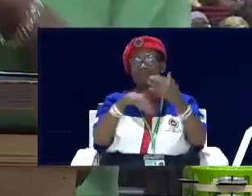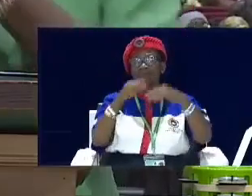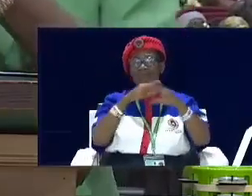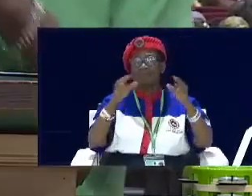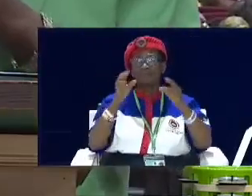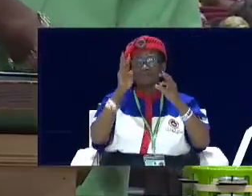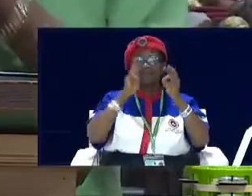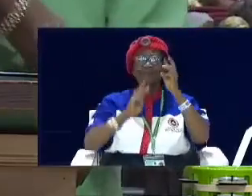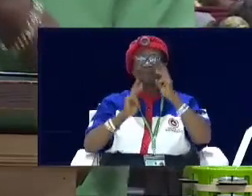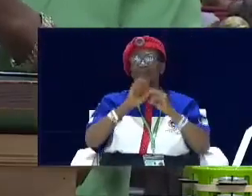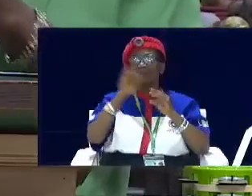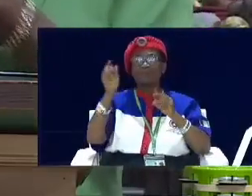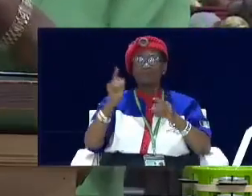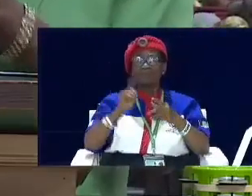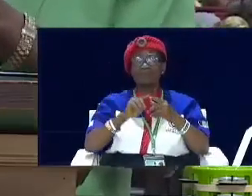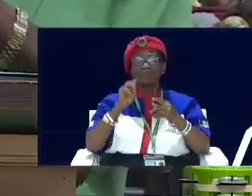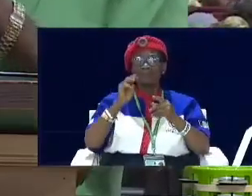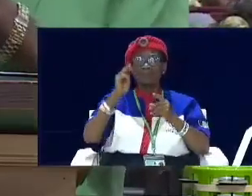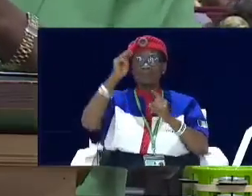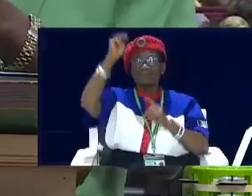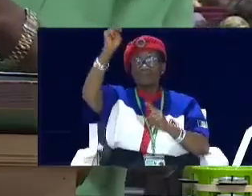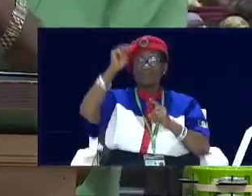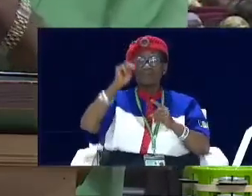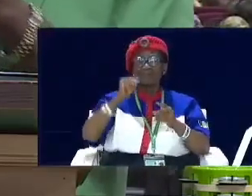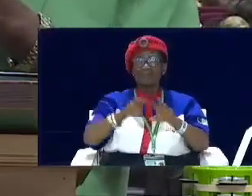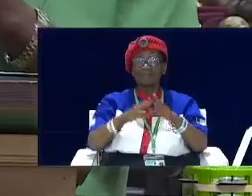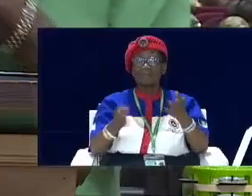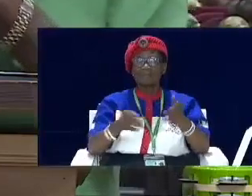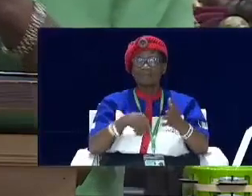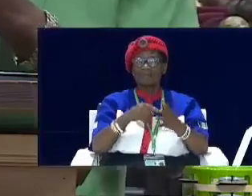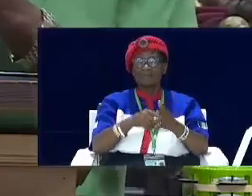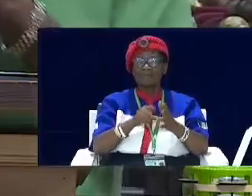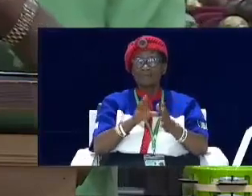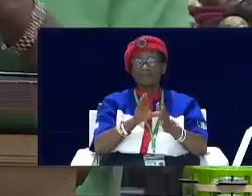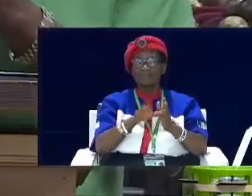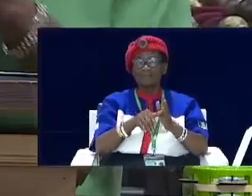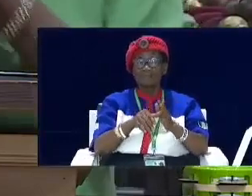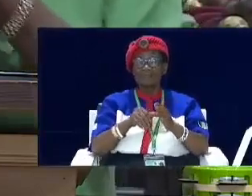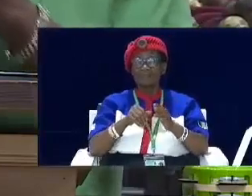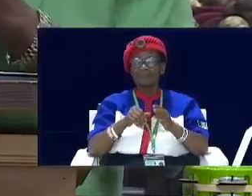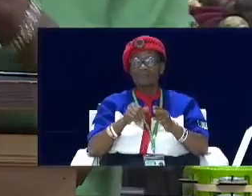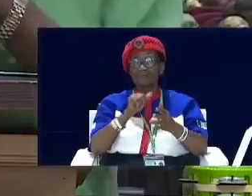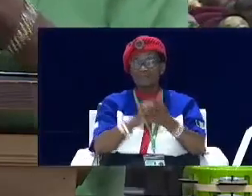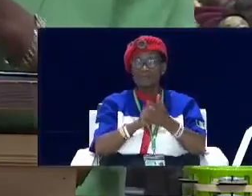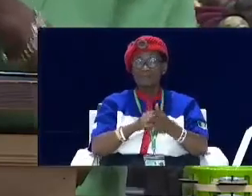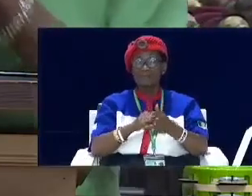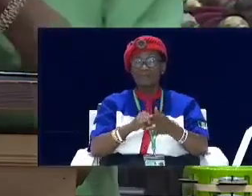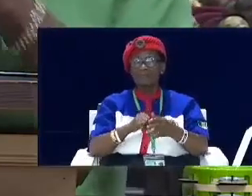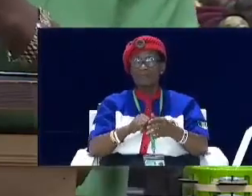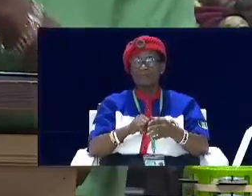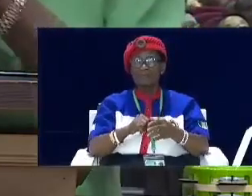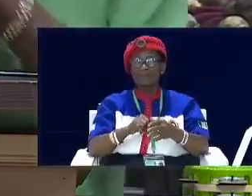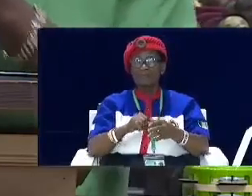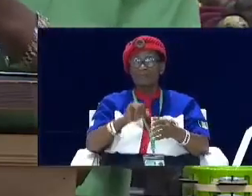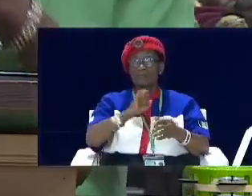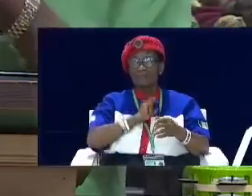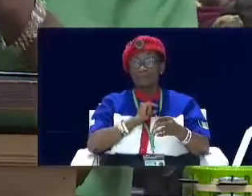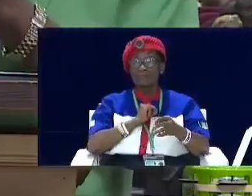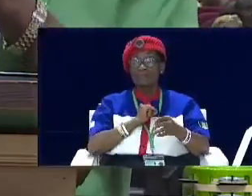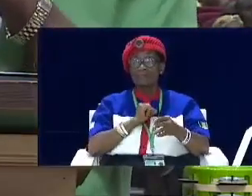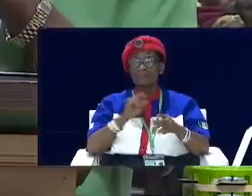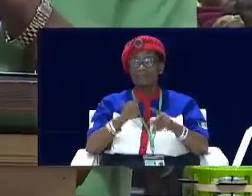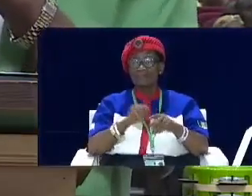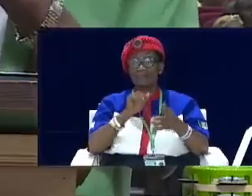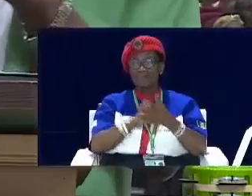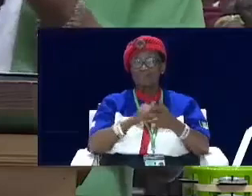Open this door, O Lord. Sileku yi Oluwa, sileku yi Oluwa. That may my joy may be full. Ki ayo mi ki o